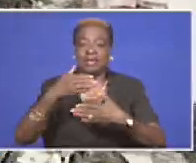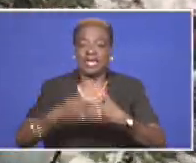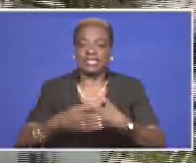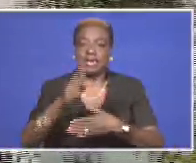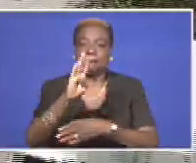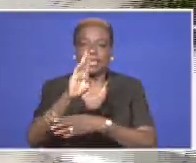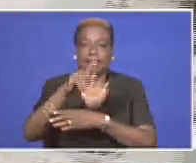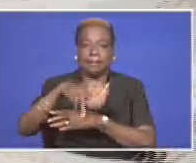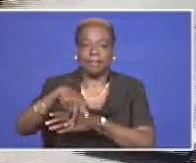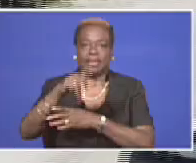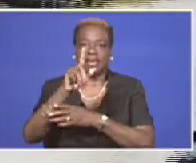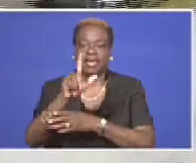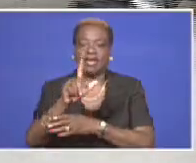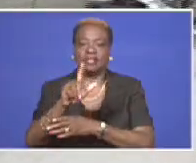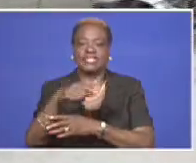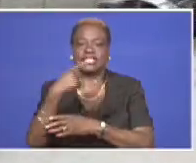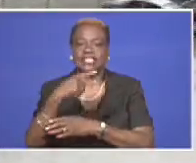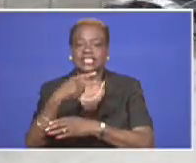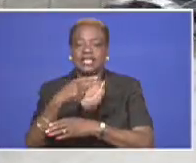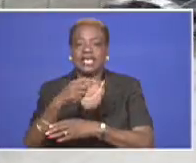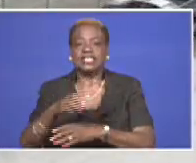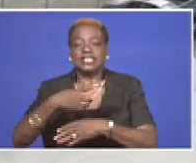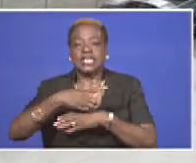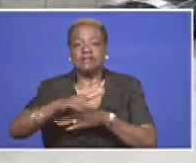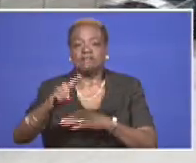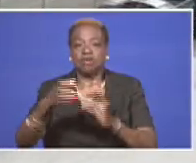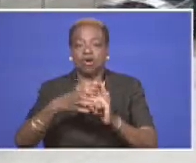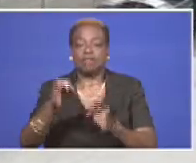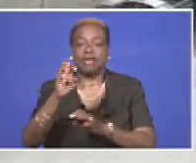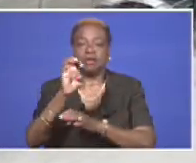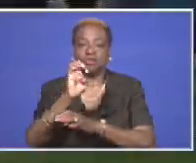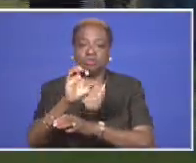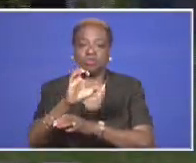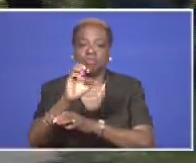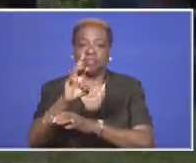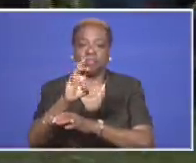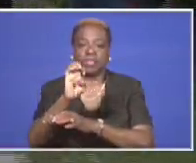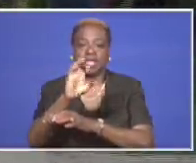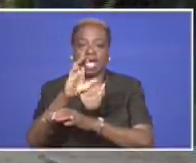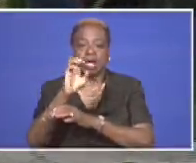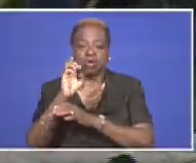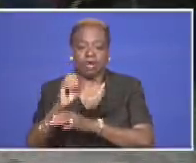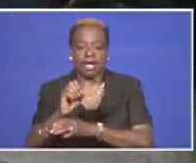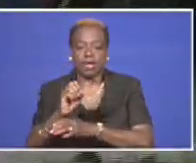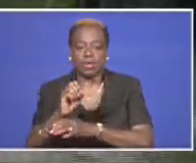the delivery of Aggreko rental units at the Blue Hills Power Station, and that the